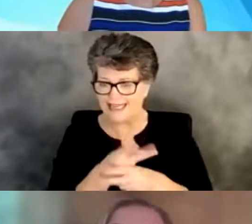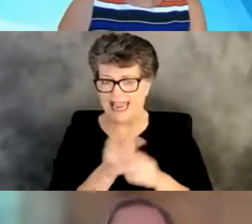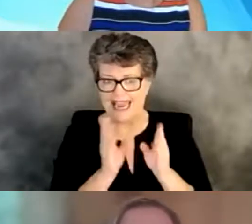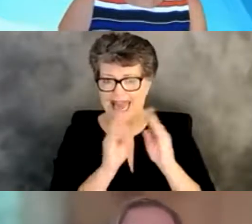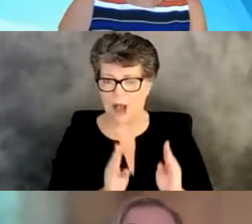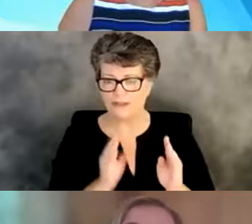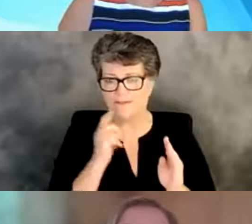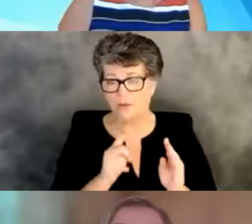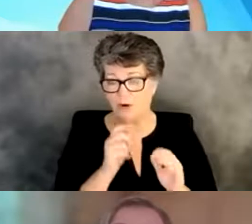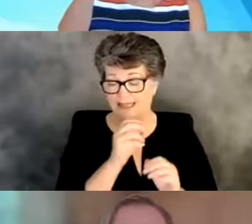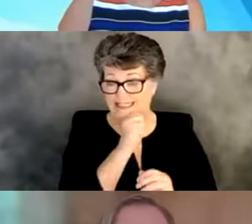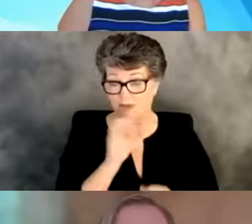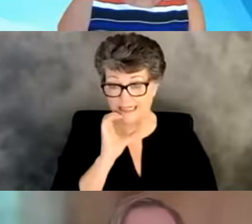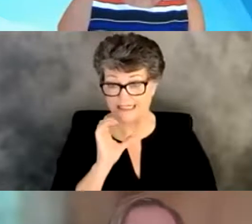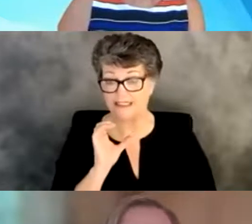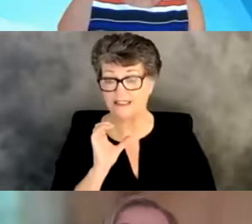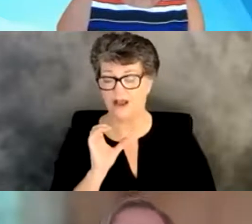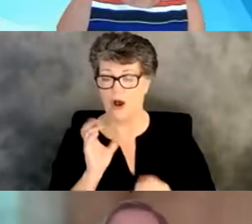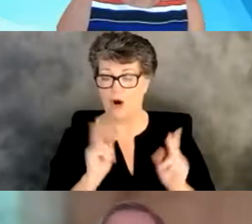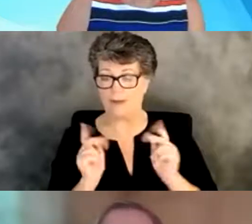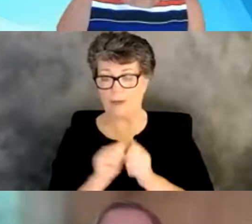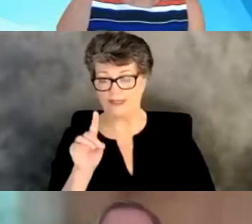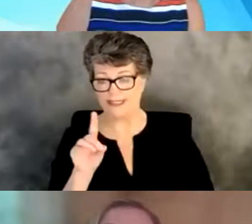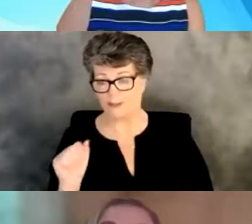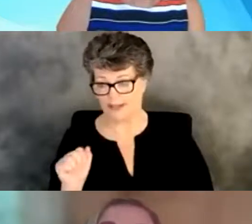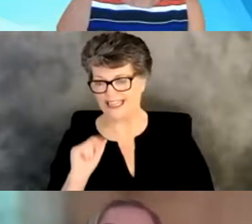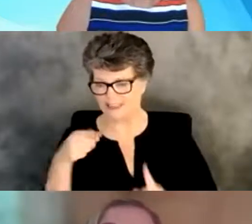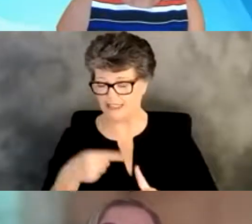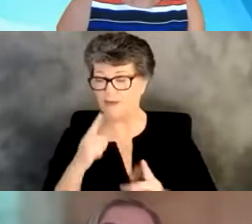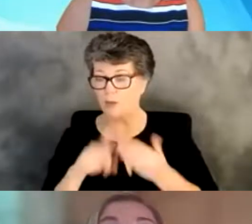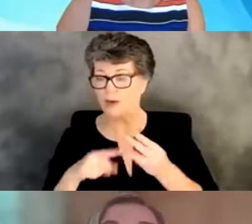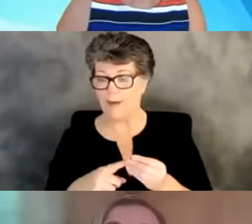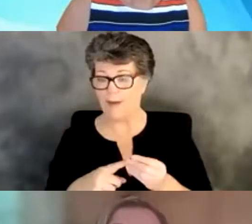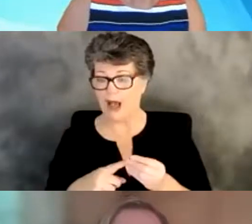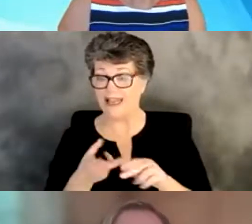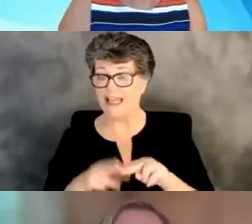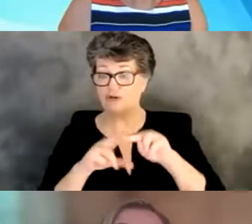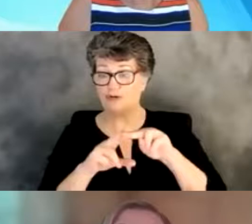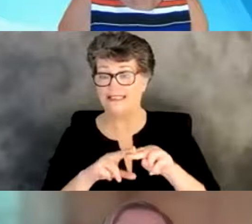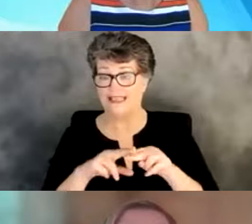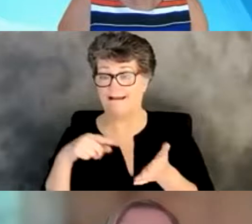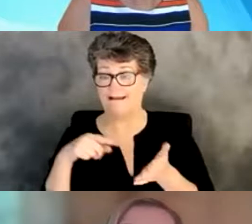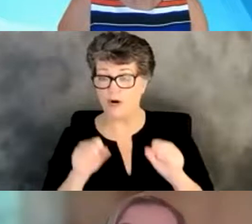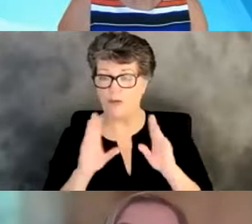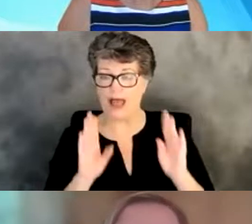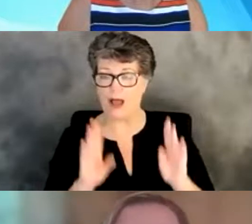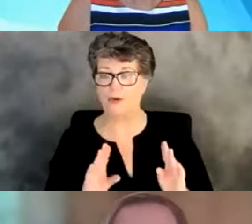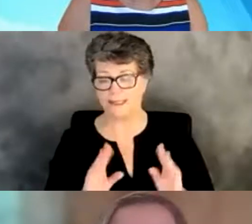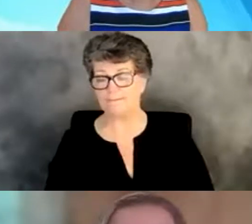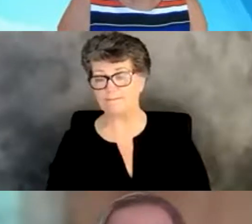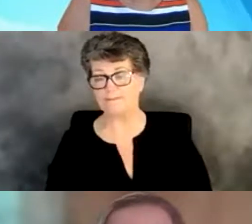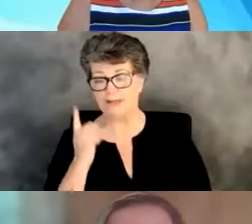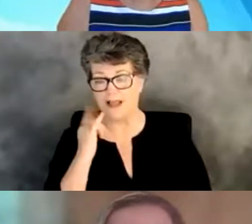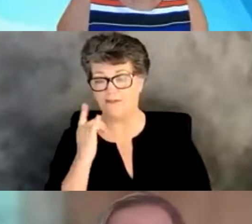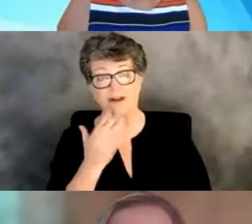for seniors specifically, or housing people with disabilities specifically, when we talk about increasing affordable housing supply in California?